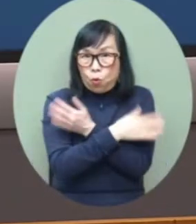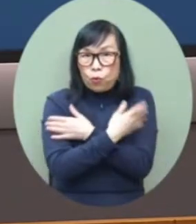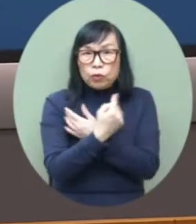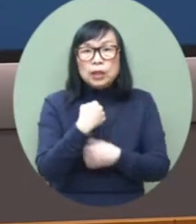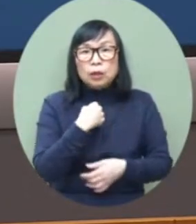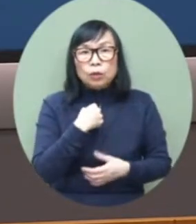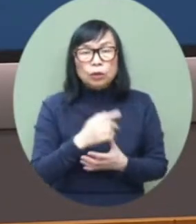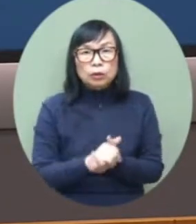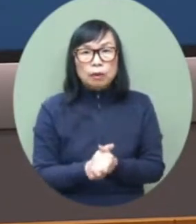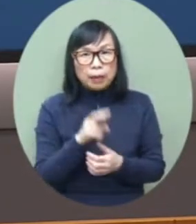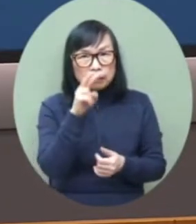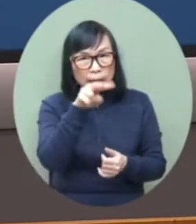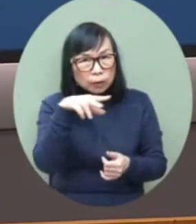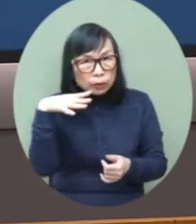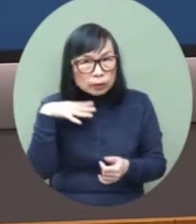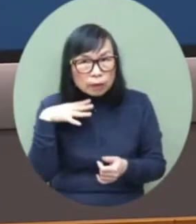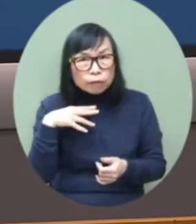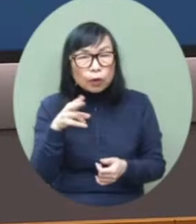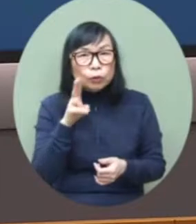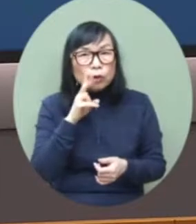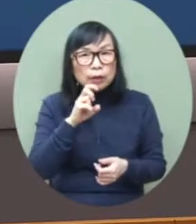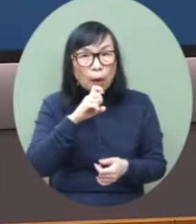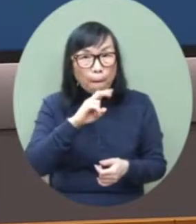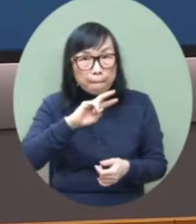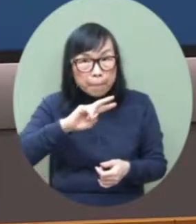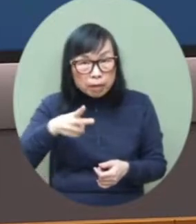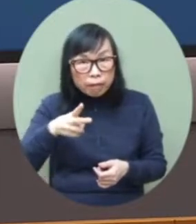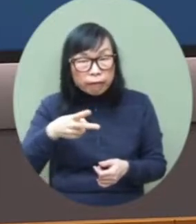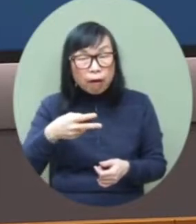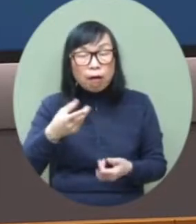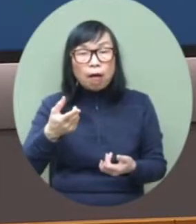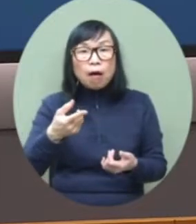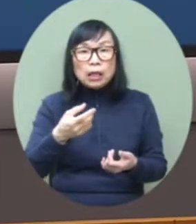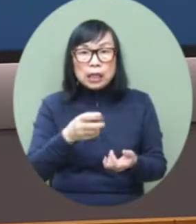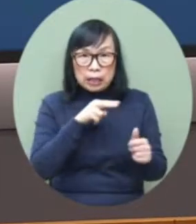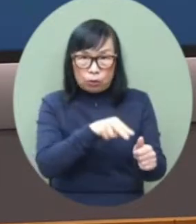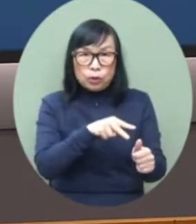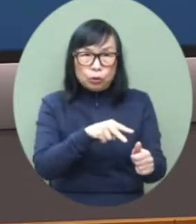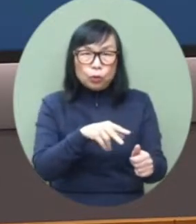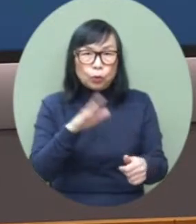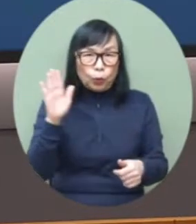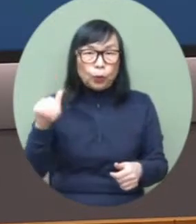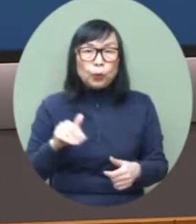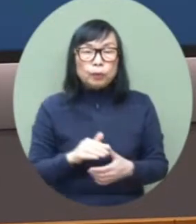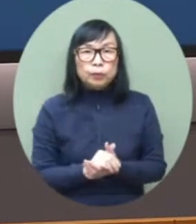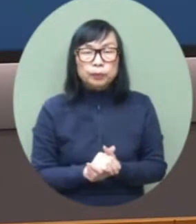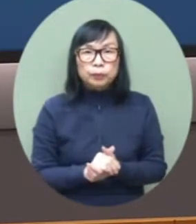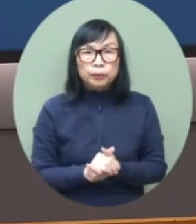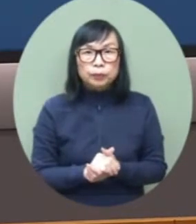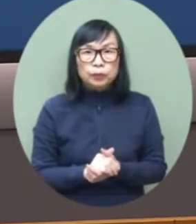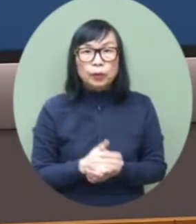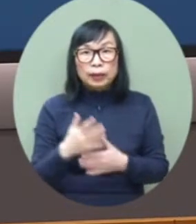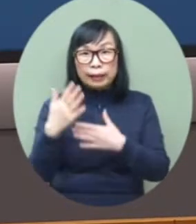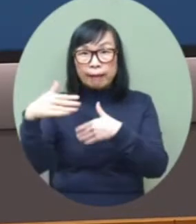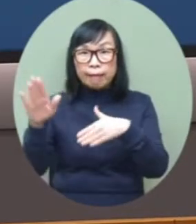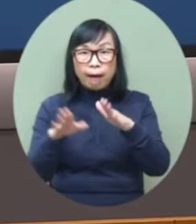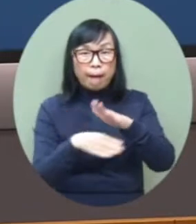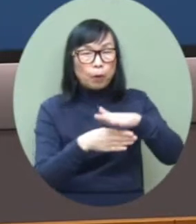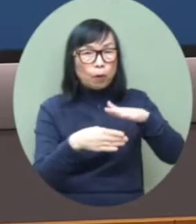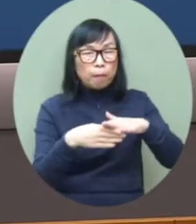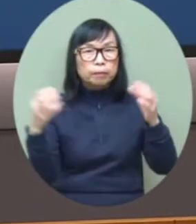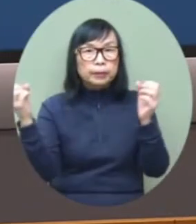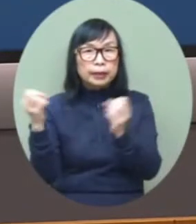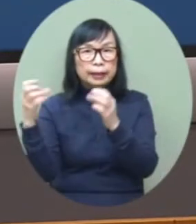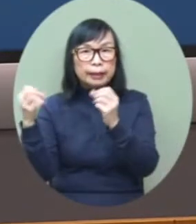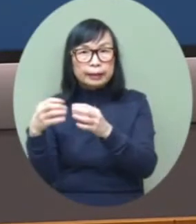they are warm. We will monitor their situation. If there's any change, we will take care of them. Now,